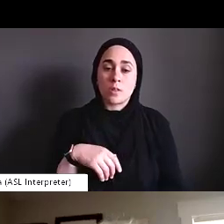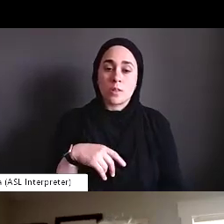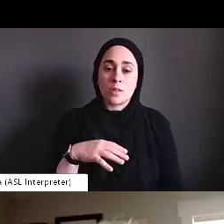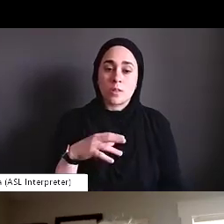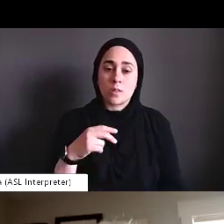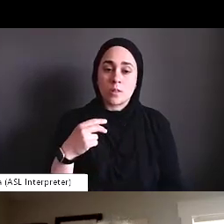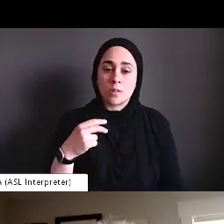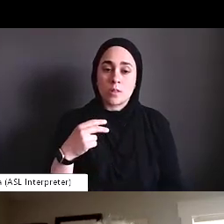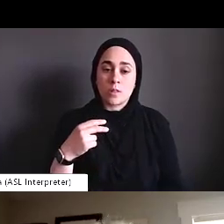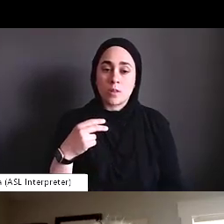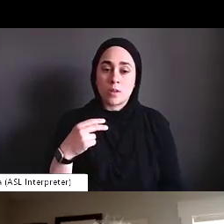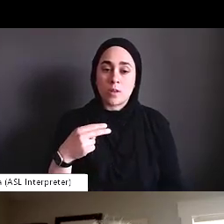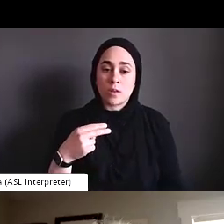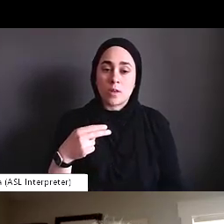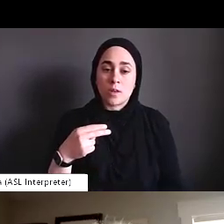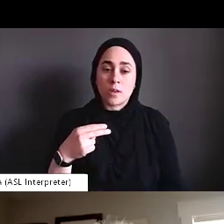the